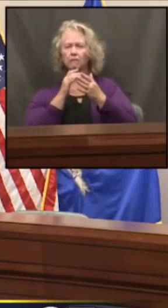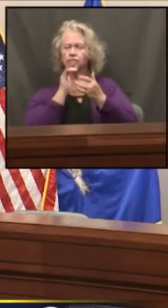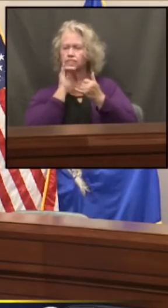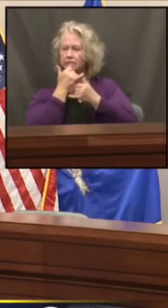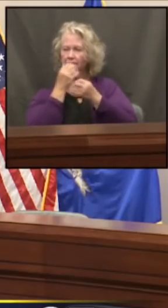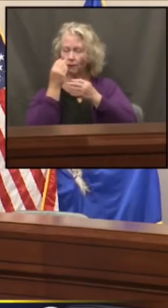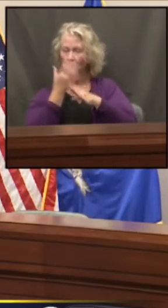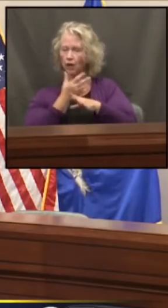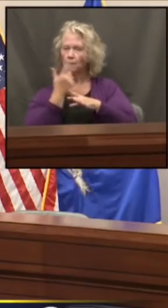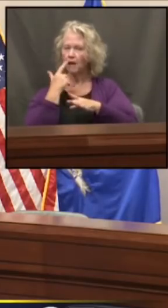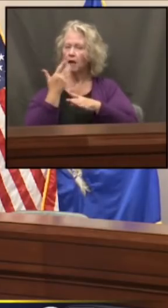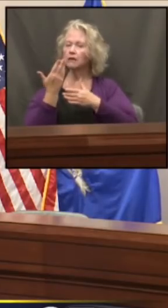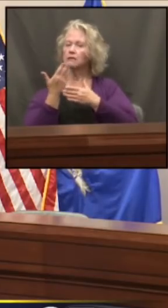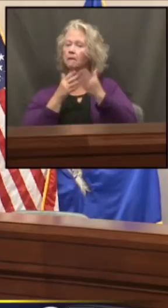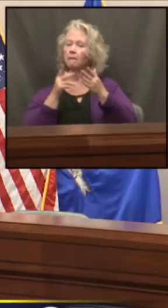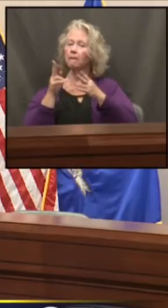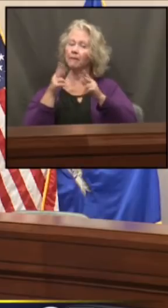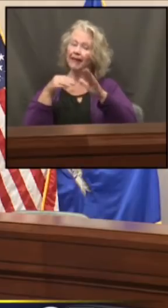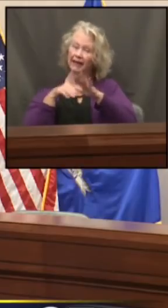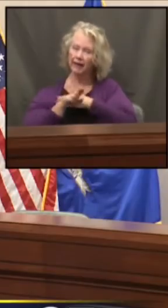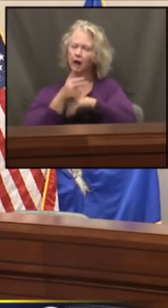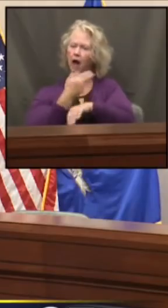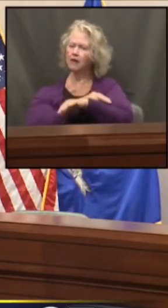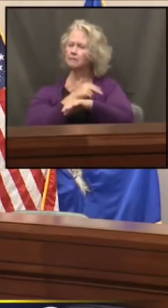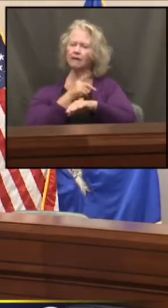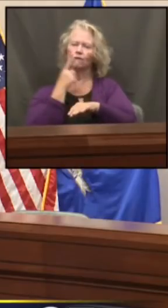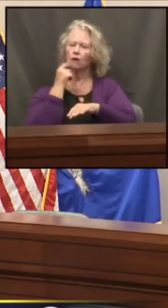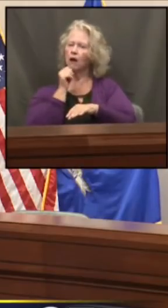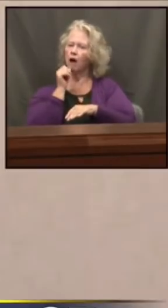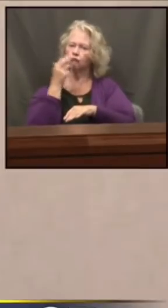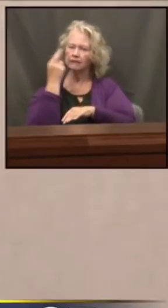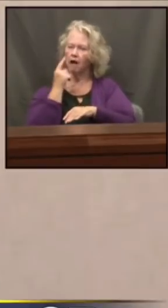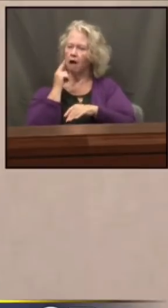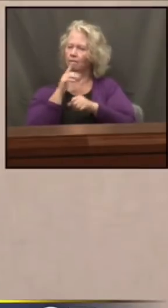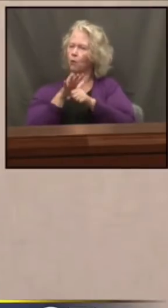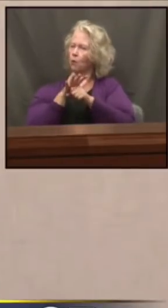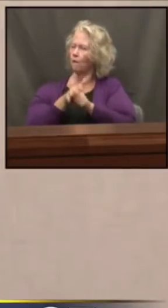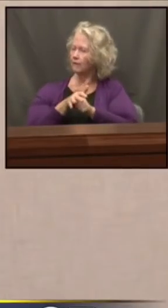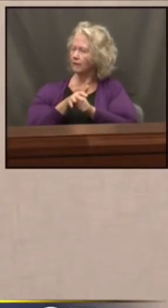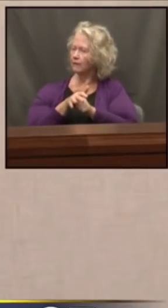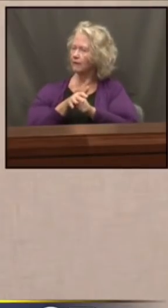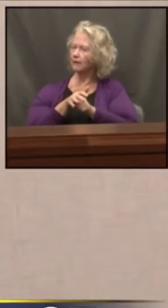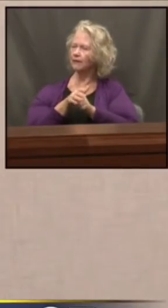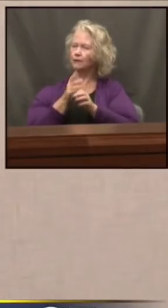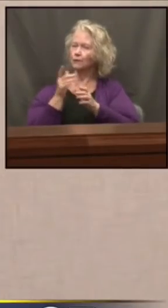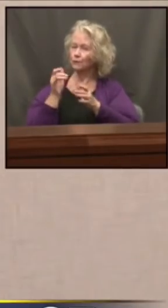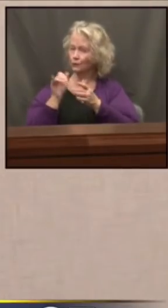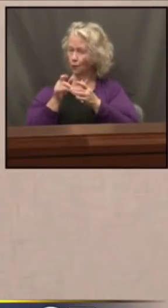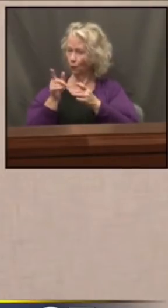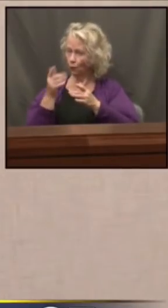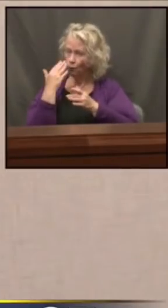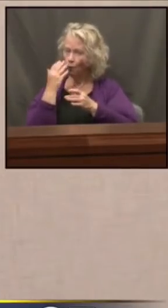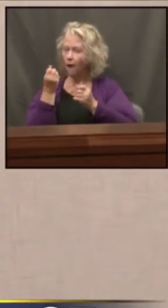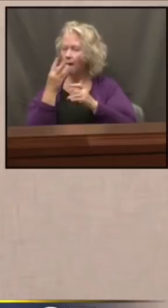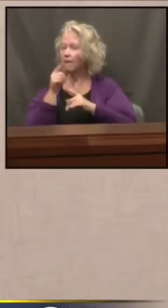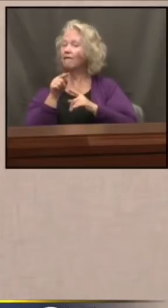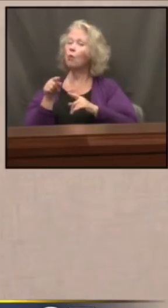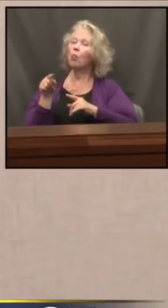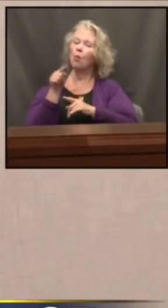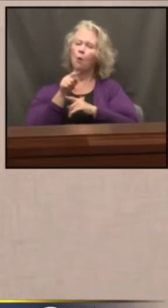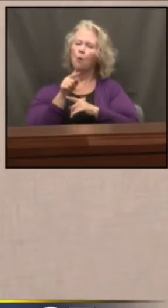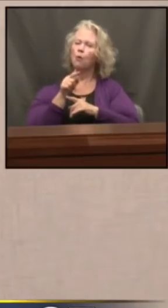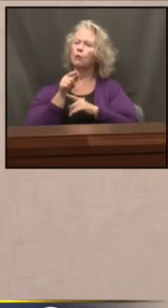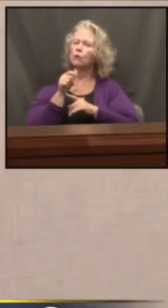were admitted for non-COVID reasons. Is there any available data on the vaccine status of those who are hospitalized specifically